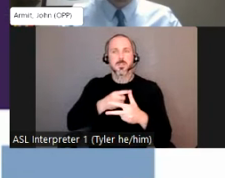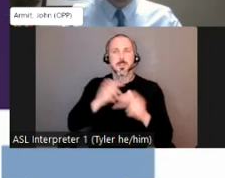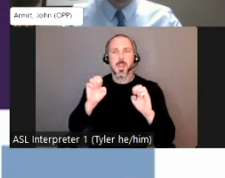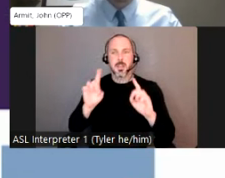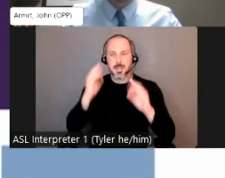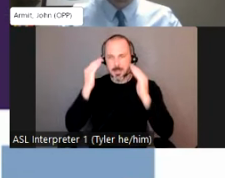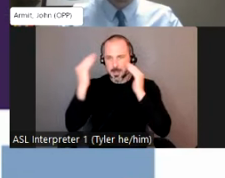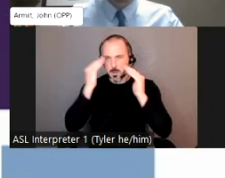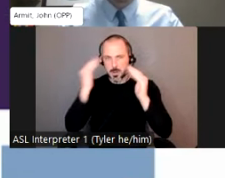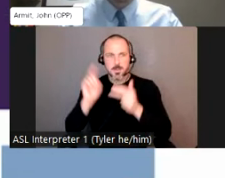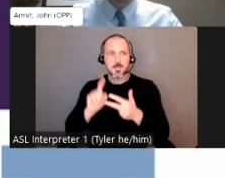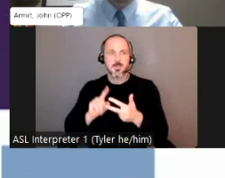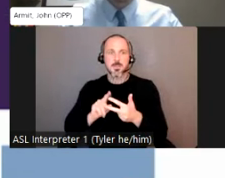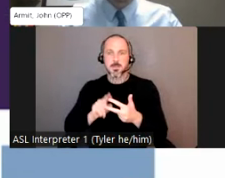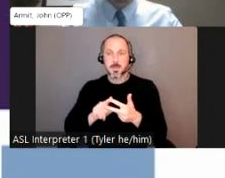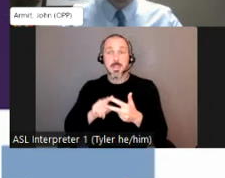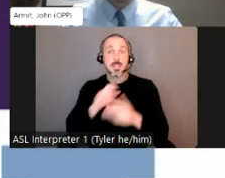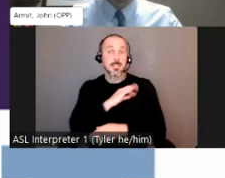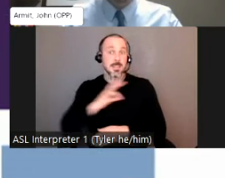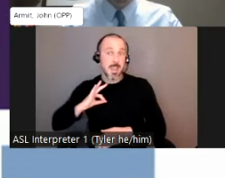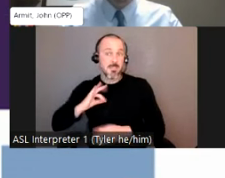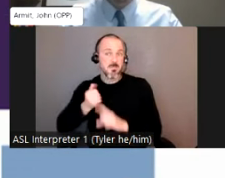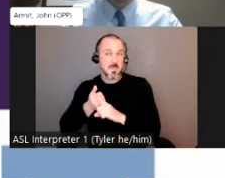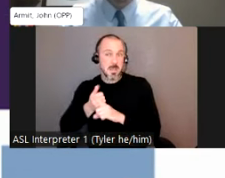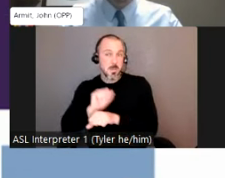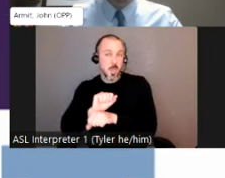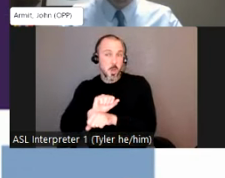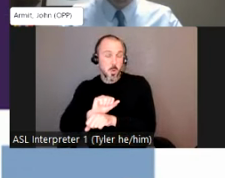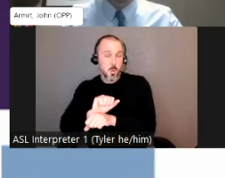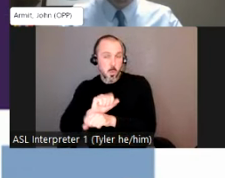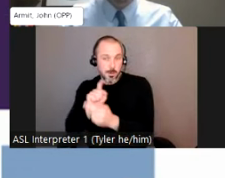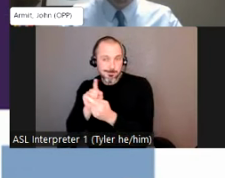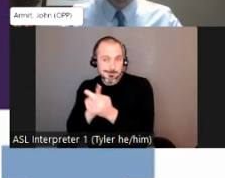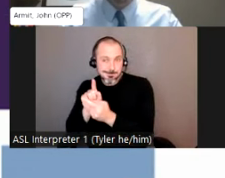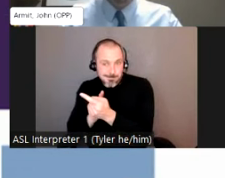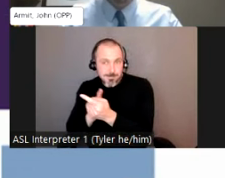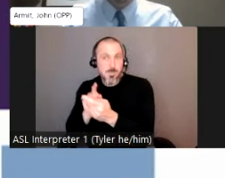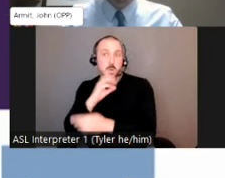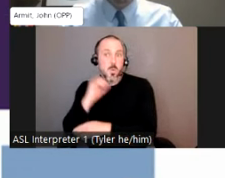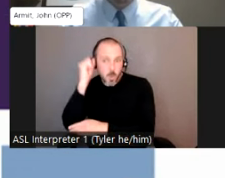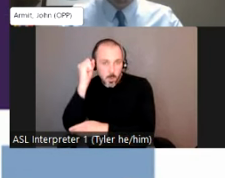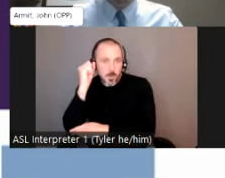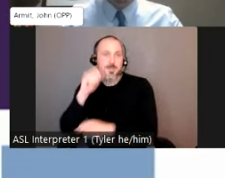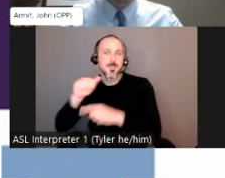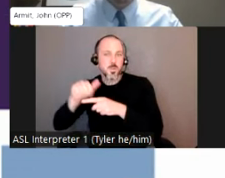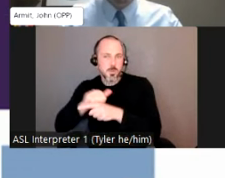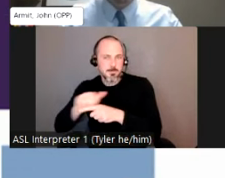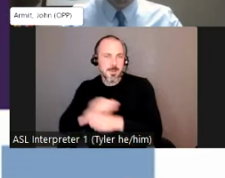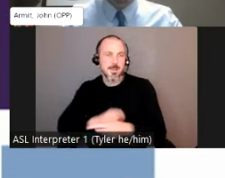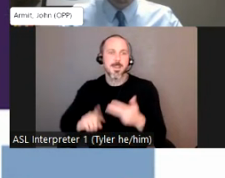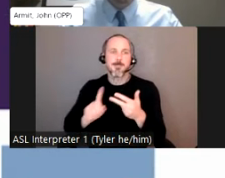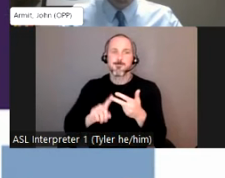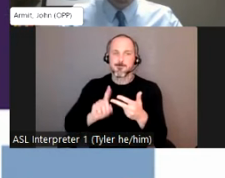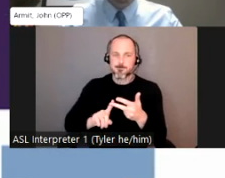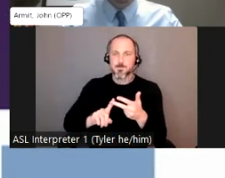adults, as well as working with our partners to coordinate services to better respond to elder abuse. And you can find more information about the work